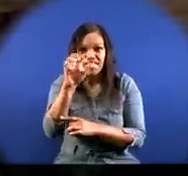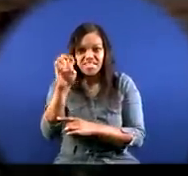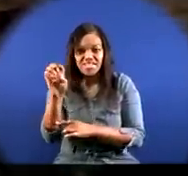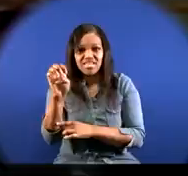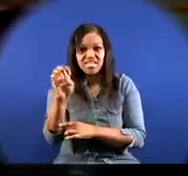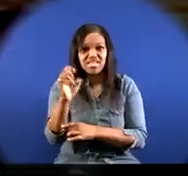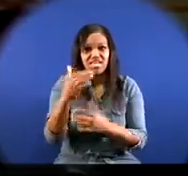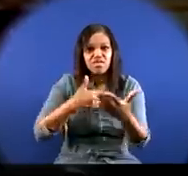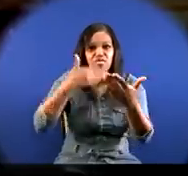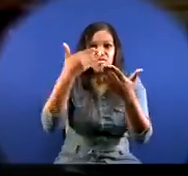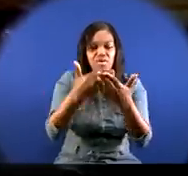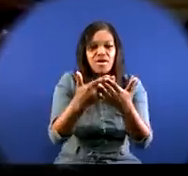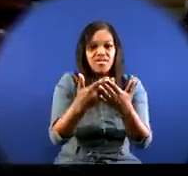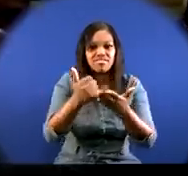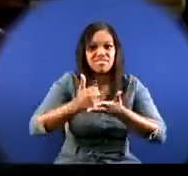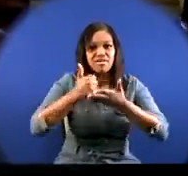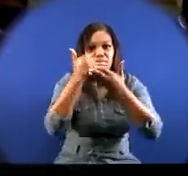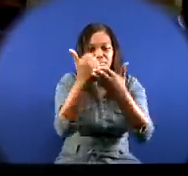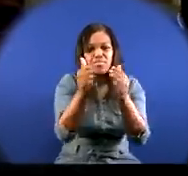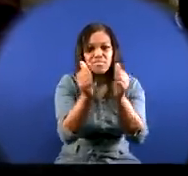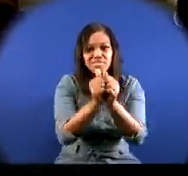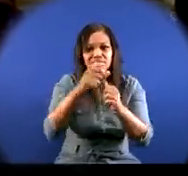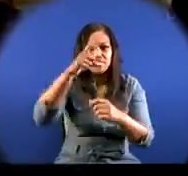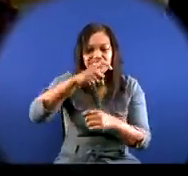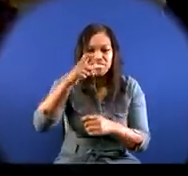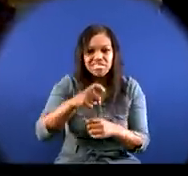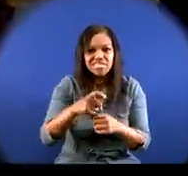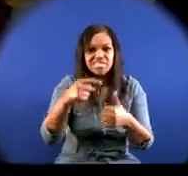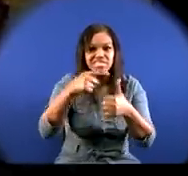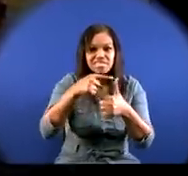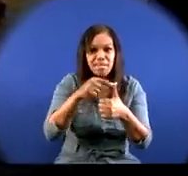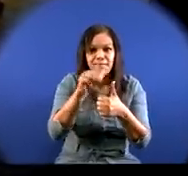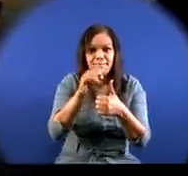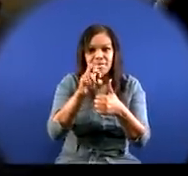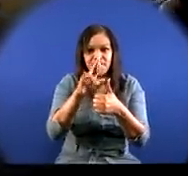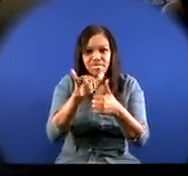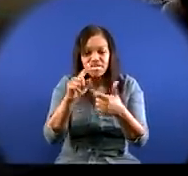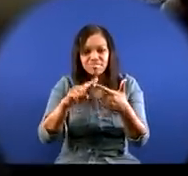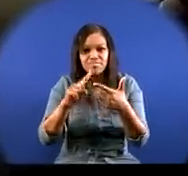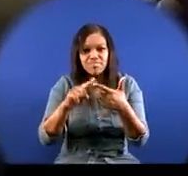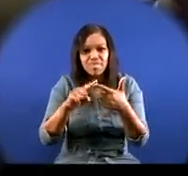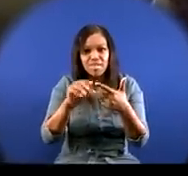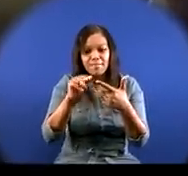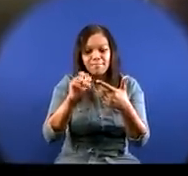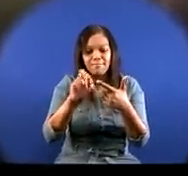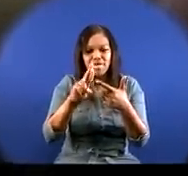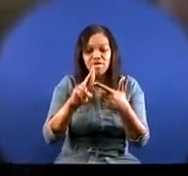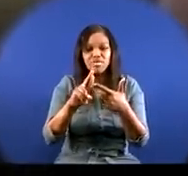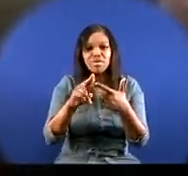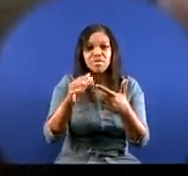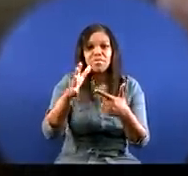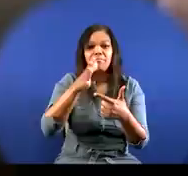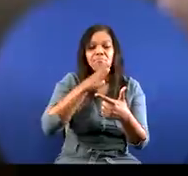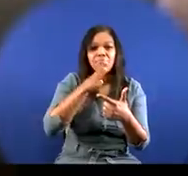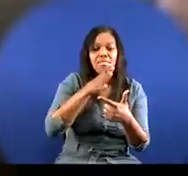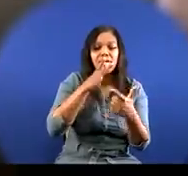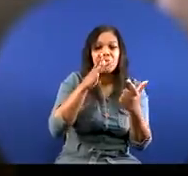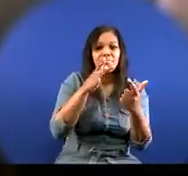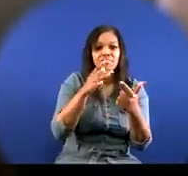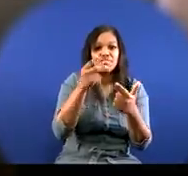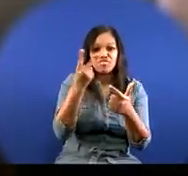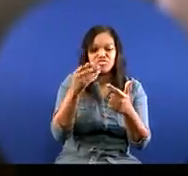for his needs. Among them were Mary Magdalene, Mary, the mother of James and